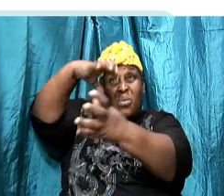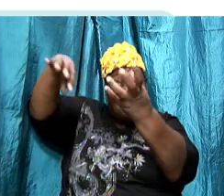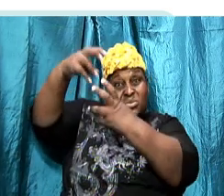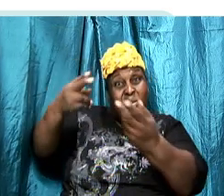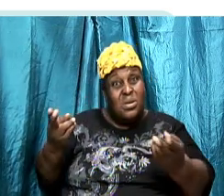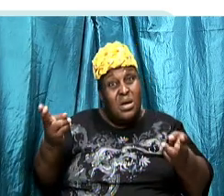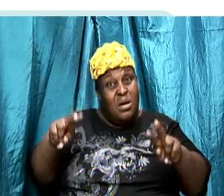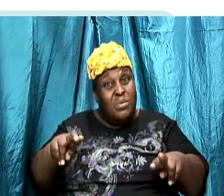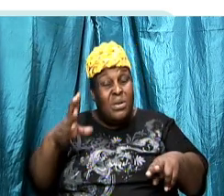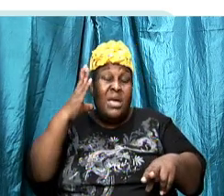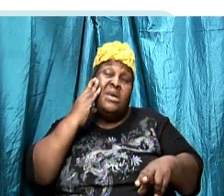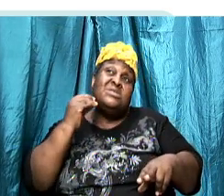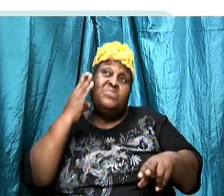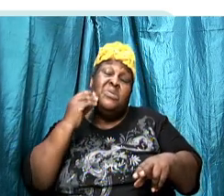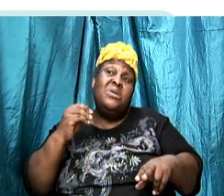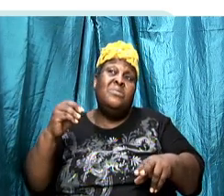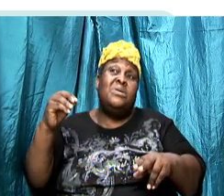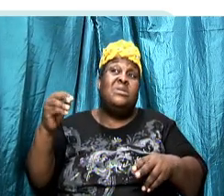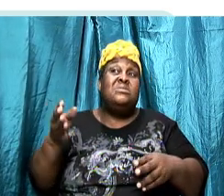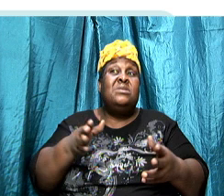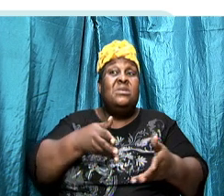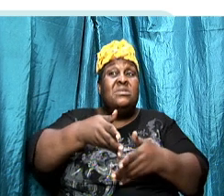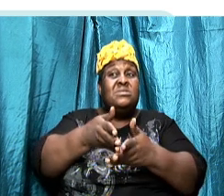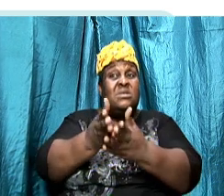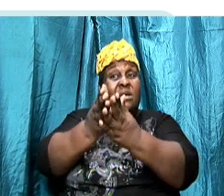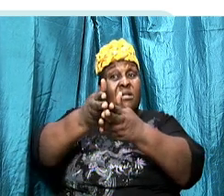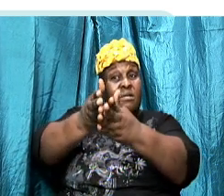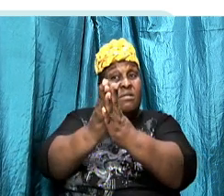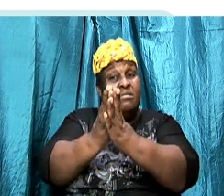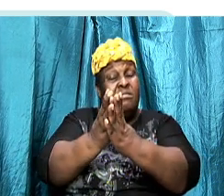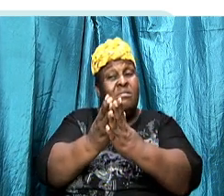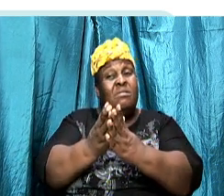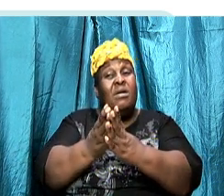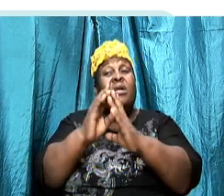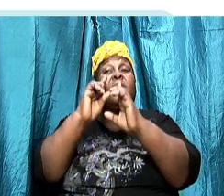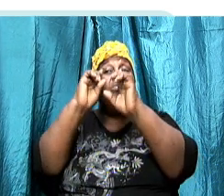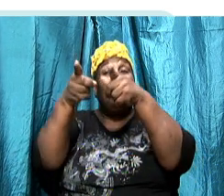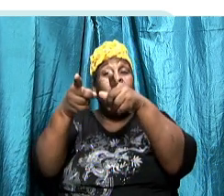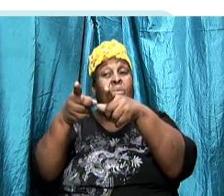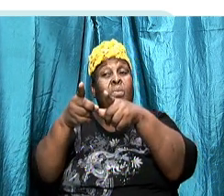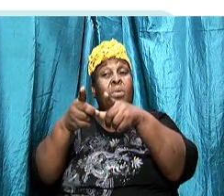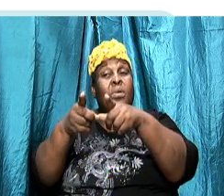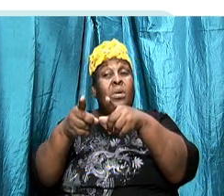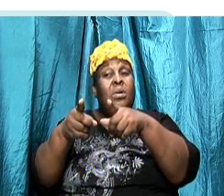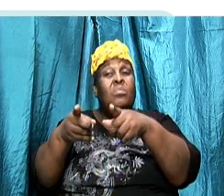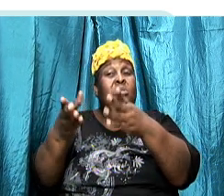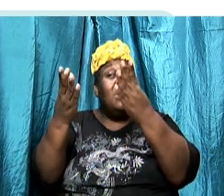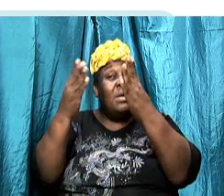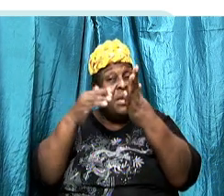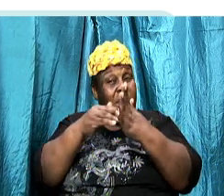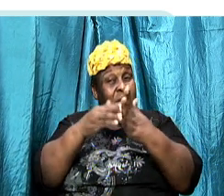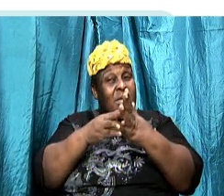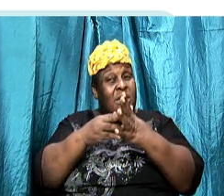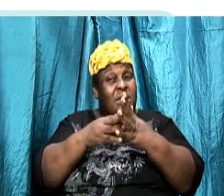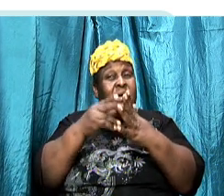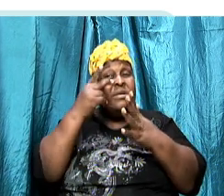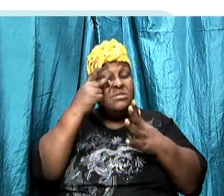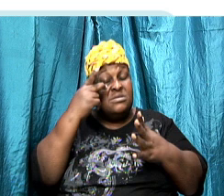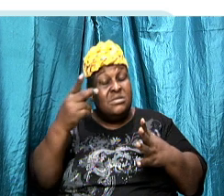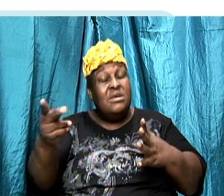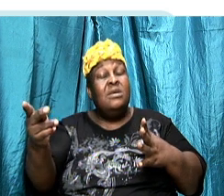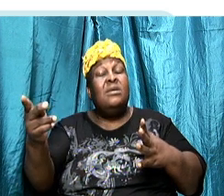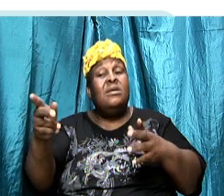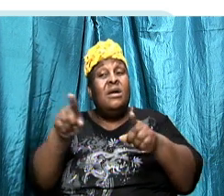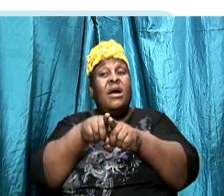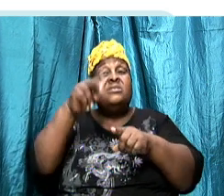so we should know. And they went out. But again, you see that it actually happened as Paul said